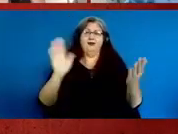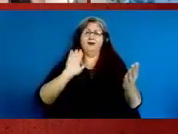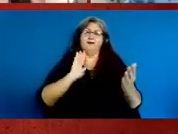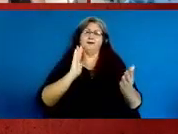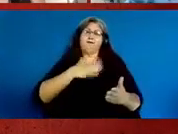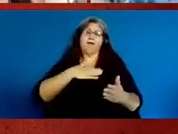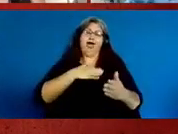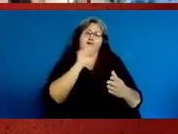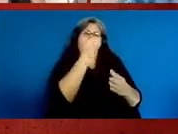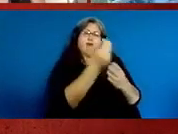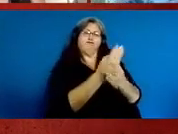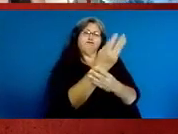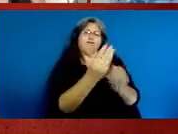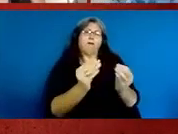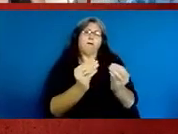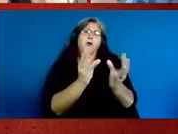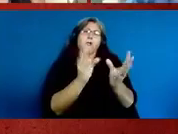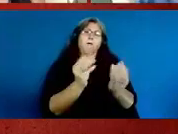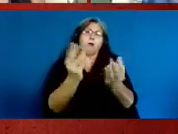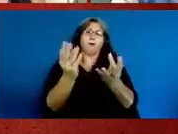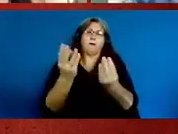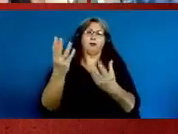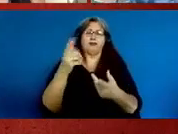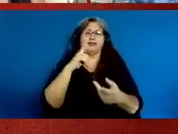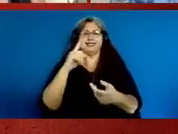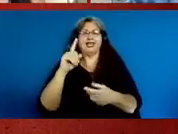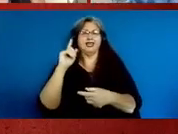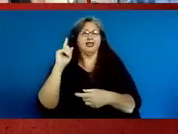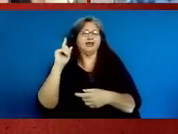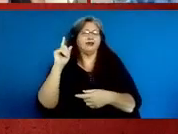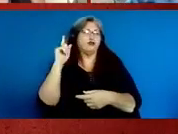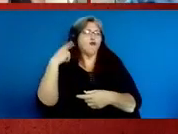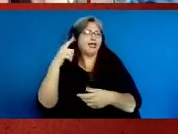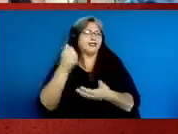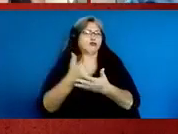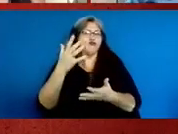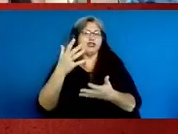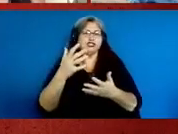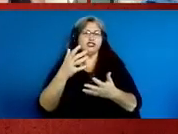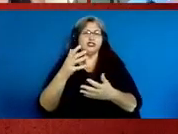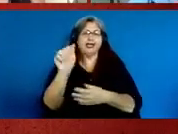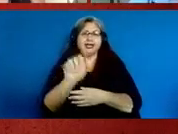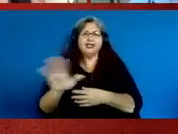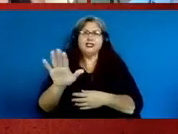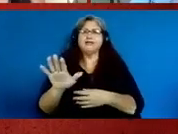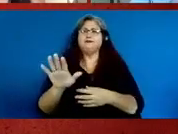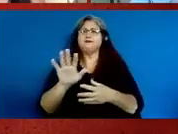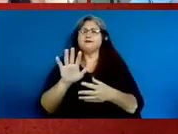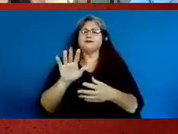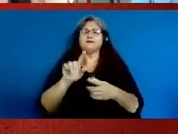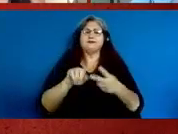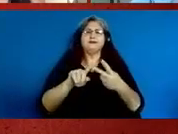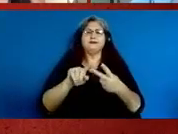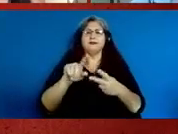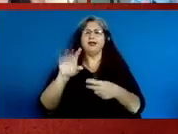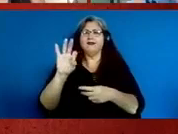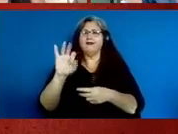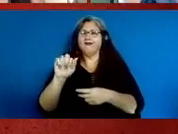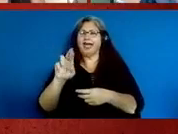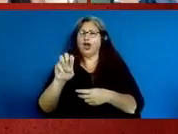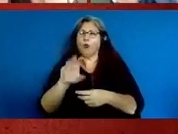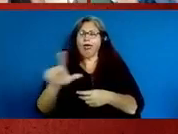that blooming, crazy rich American Asians, and all these Farewell, and